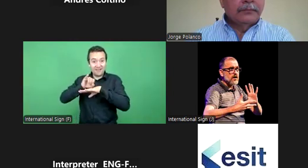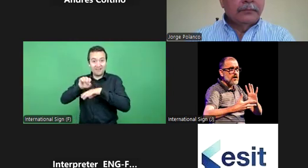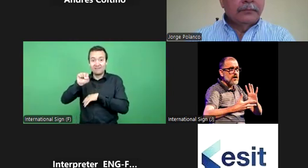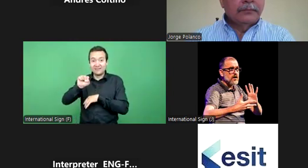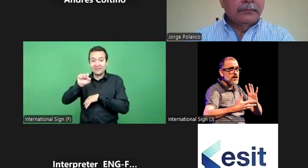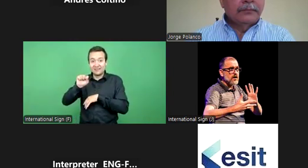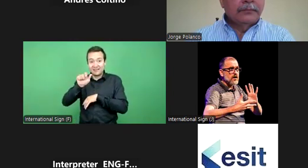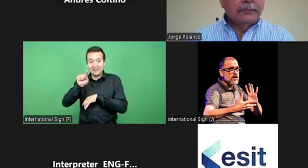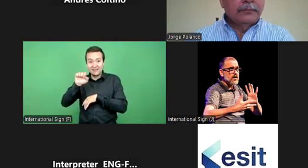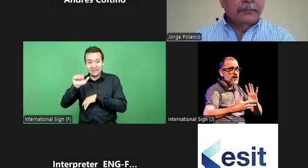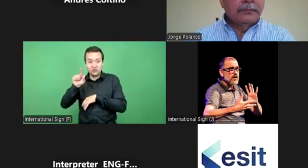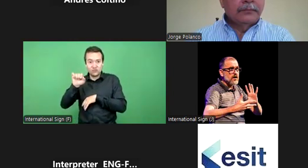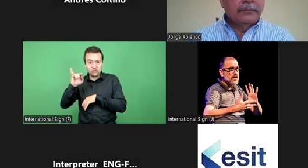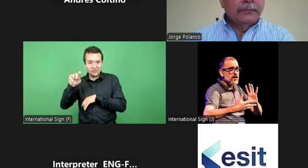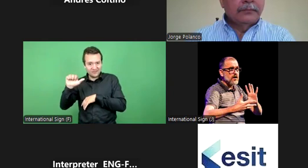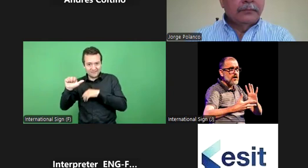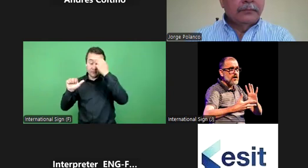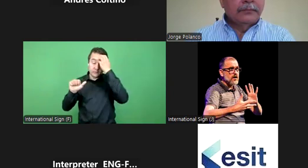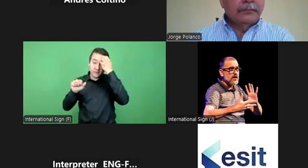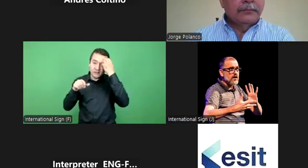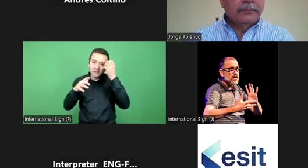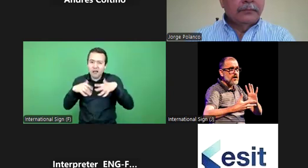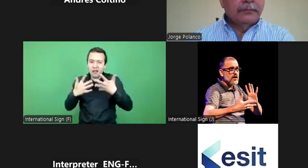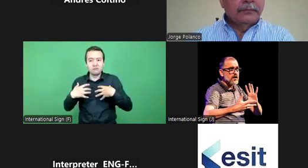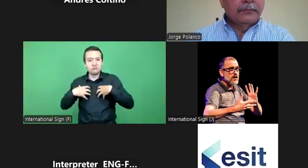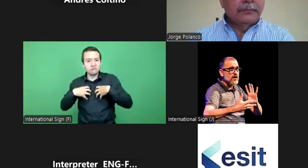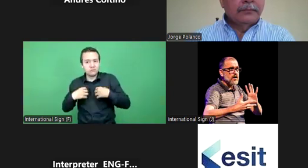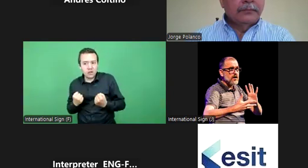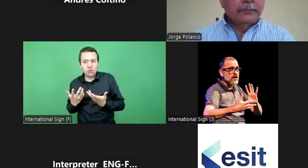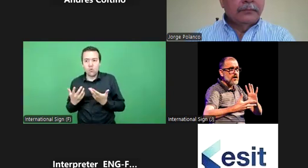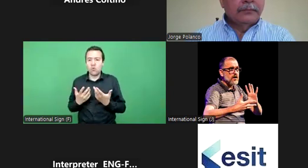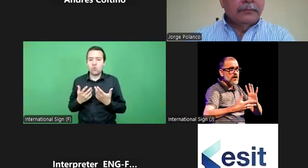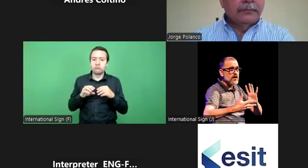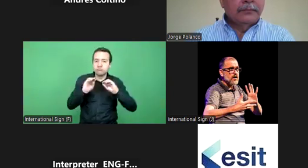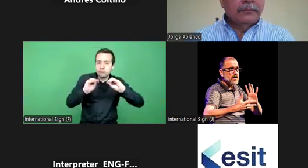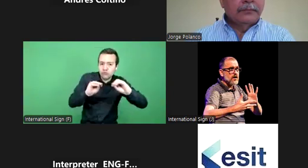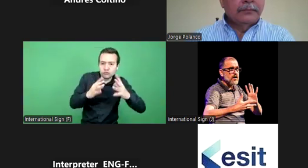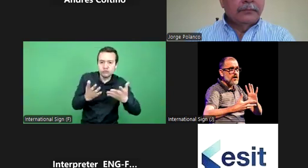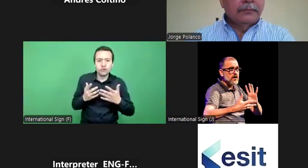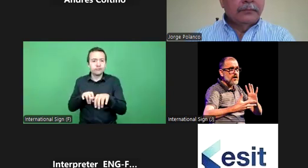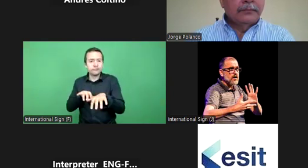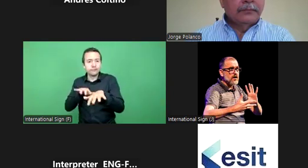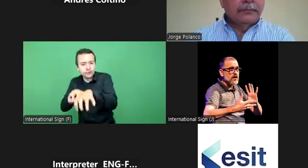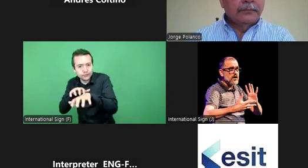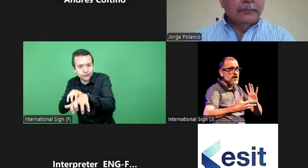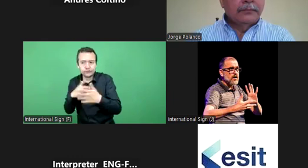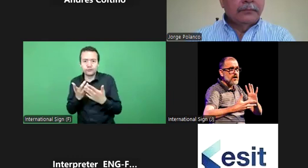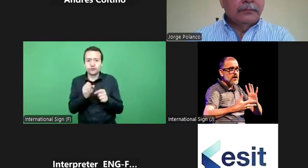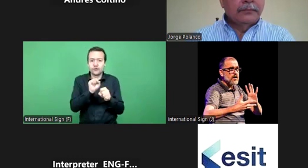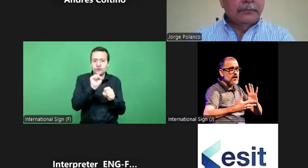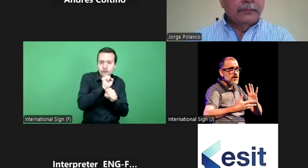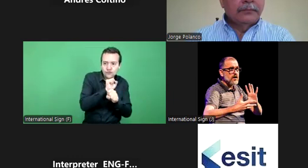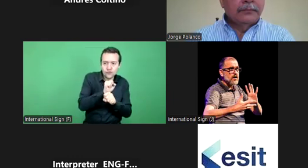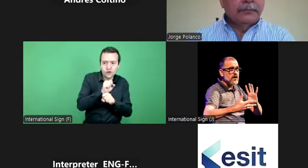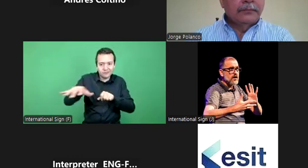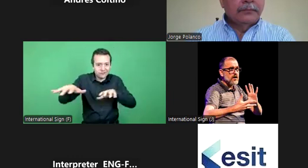labor, justice, equity, and commerce. All right, so to address social determinants